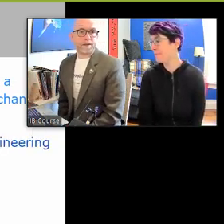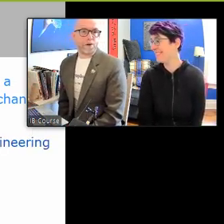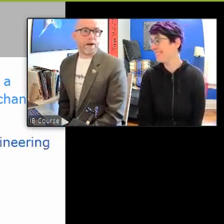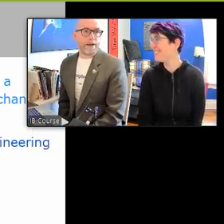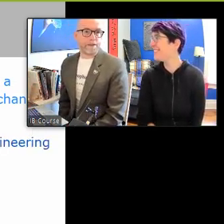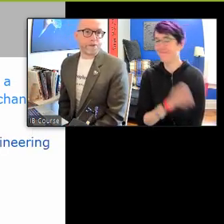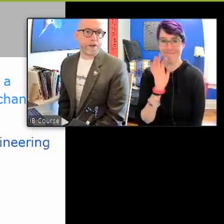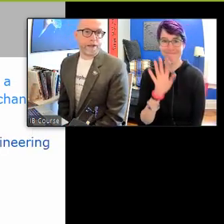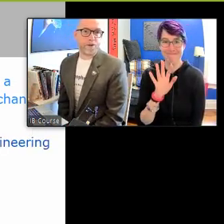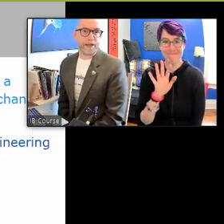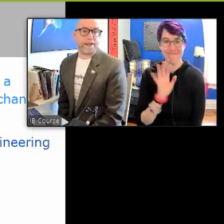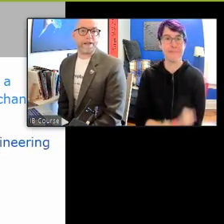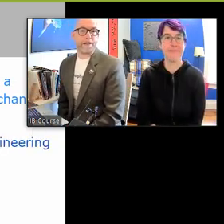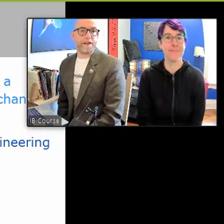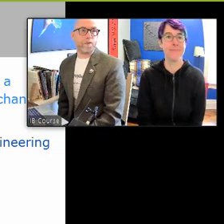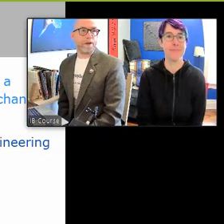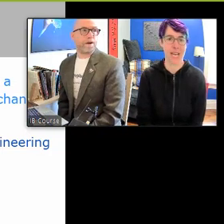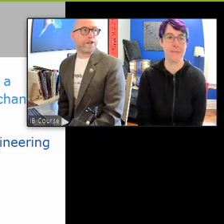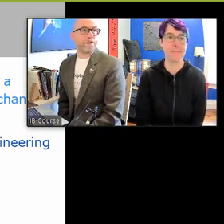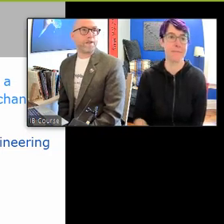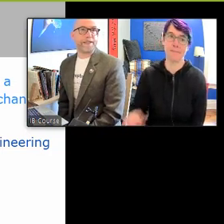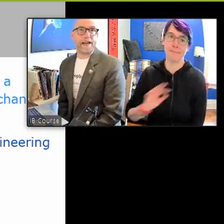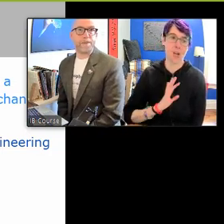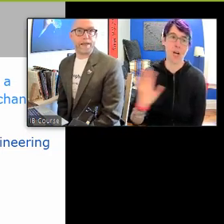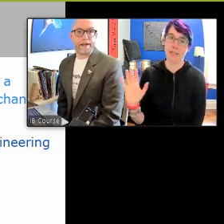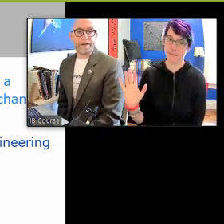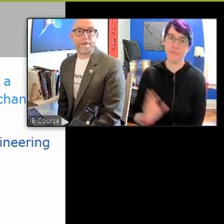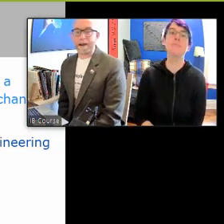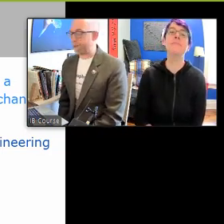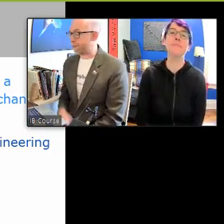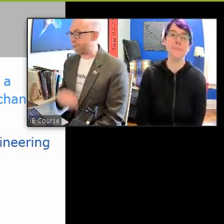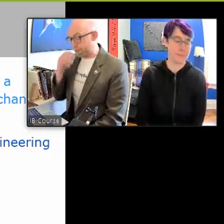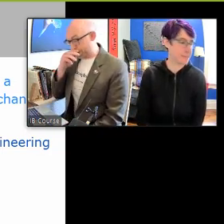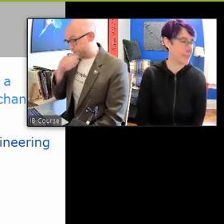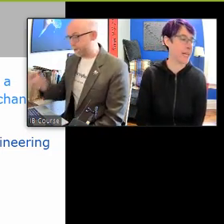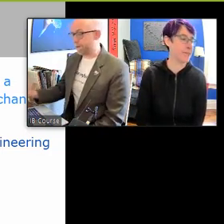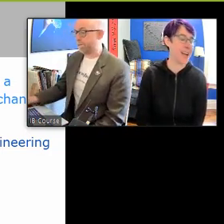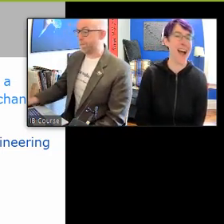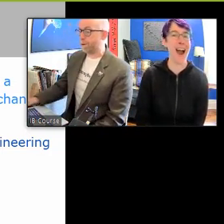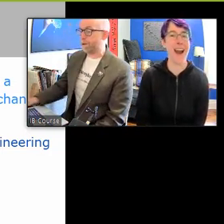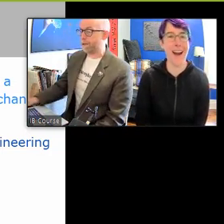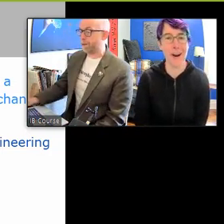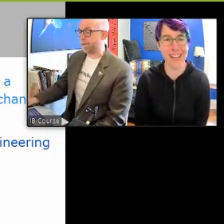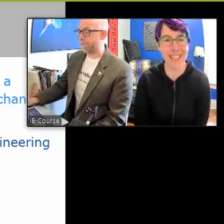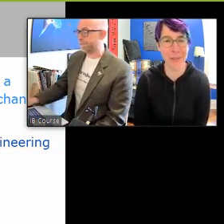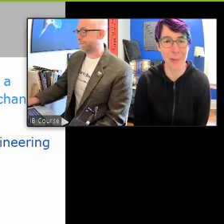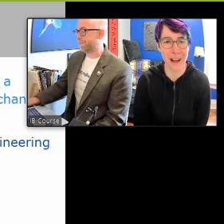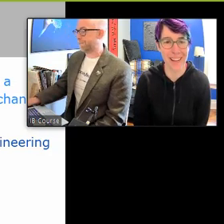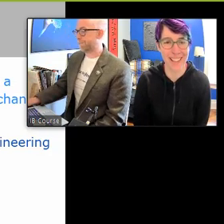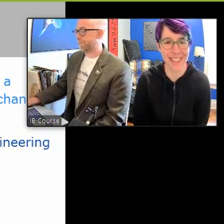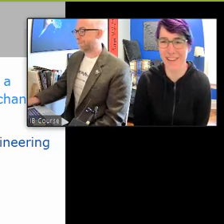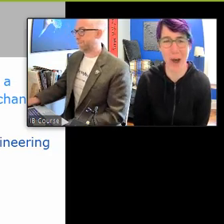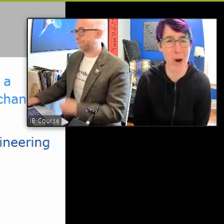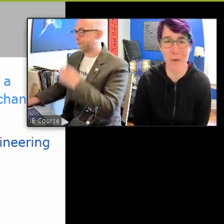describing drawings of it. So like the idea that we or our children could stand beside near a mammoth there'd be bawling. Are we going to do it